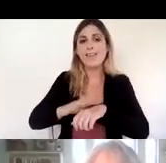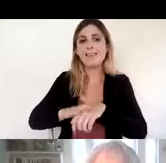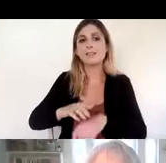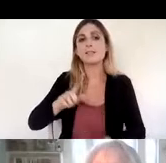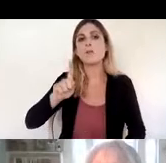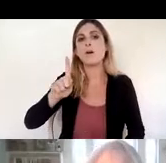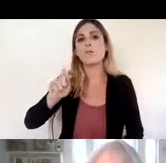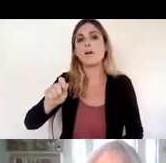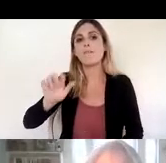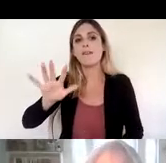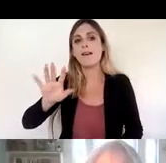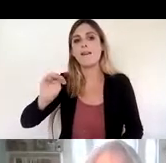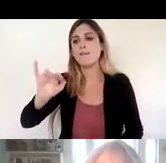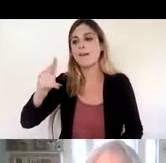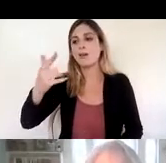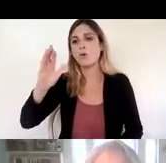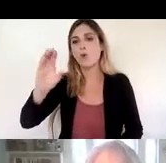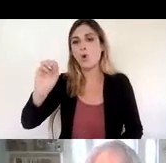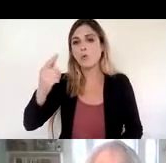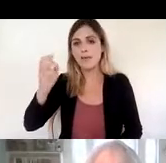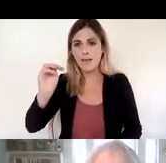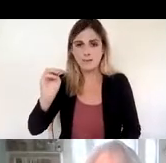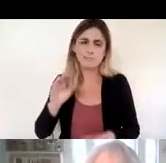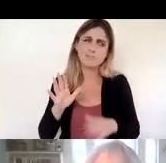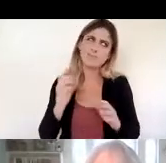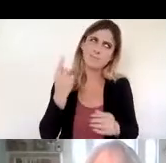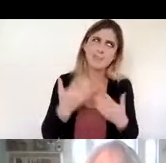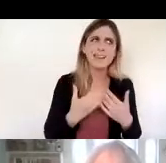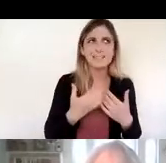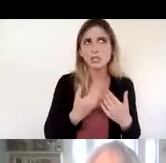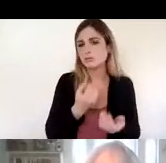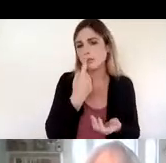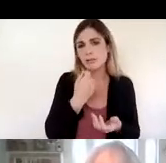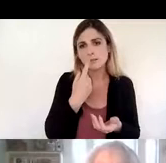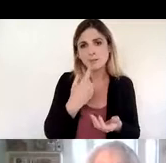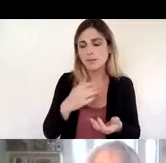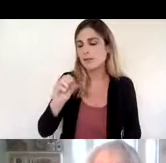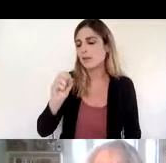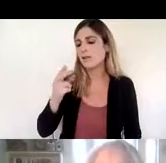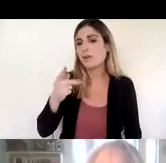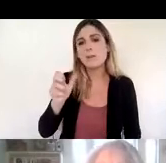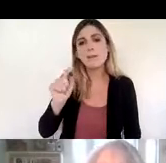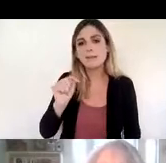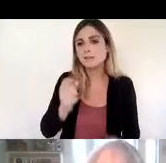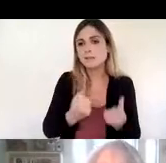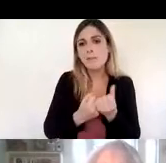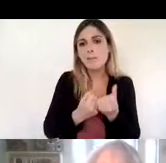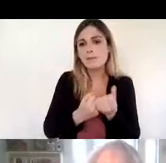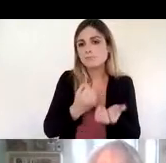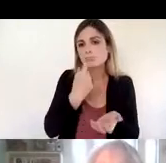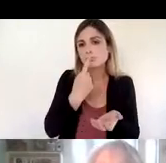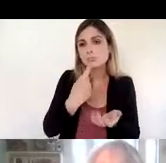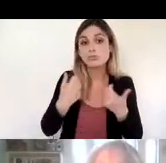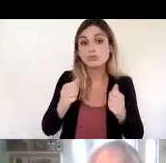each. It's easier to just take a supplement. And so if you would prefer to do that, aim for 25